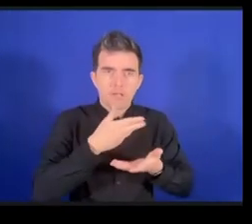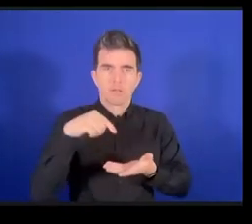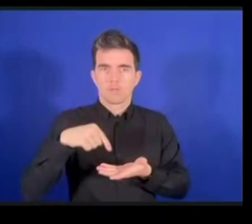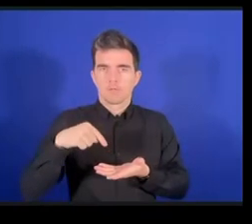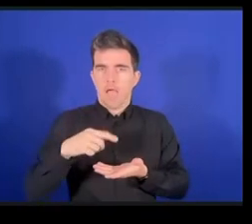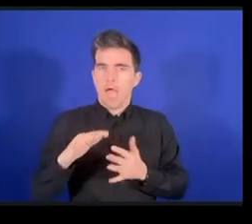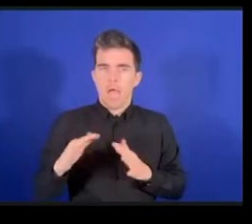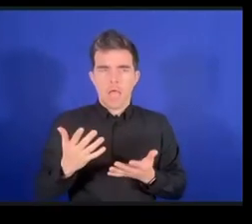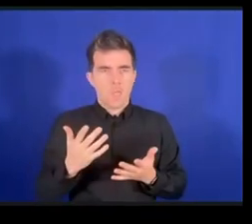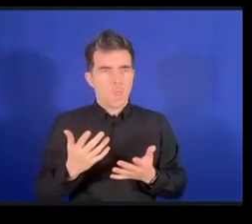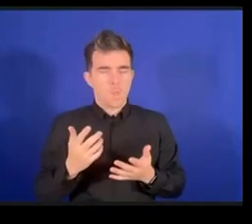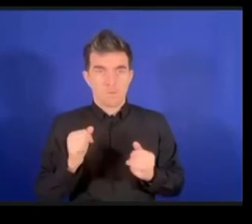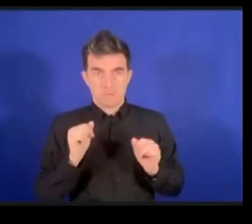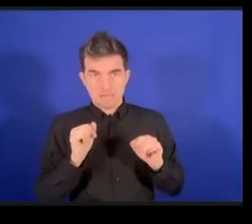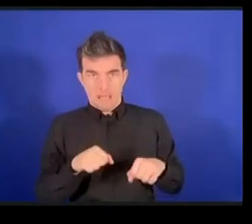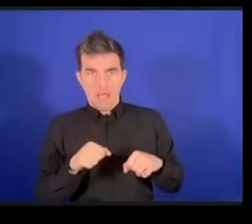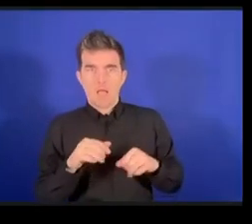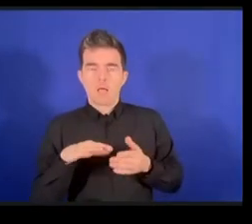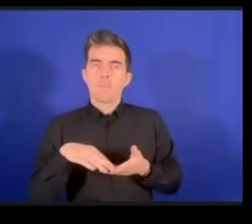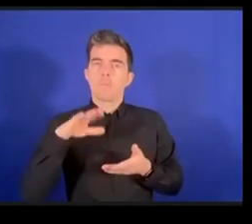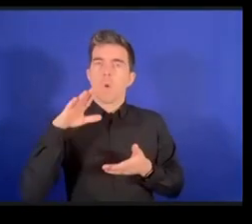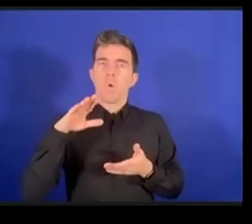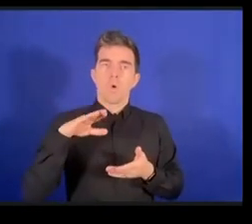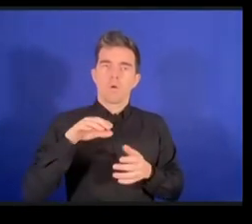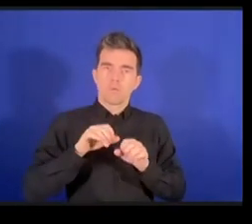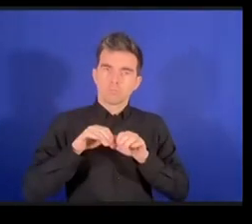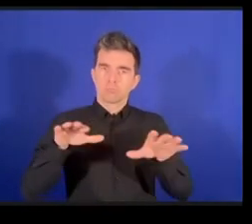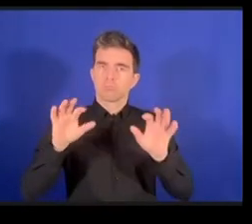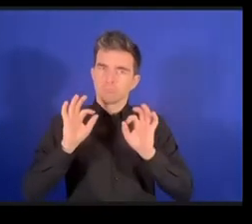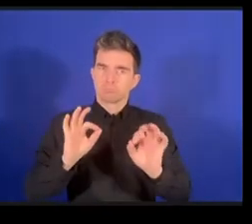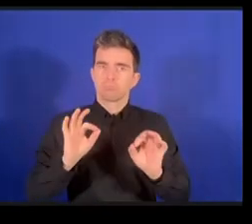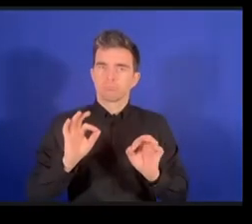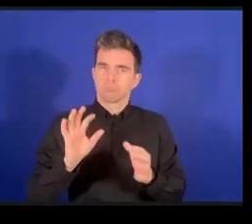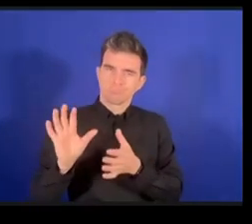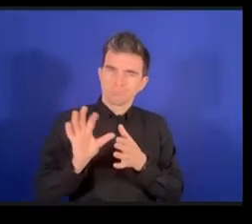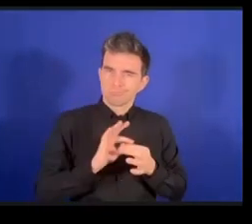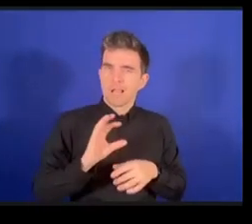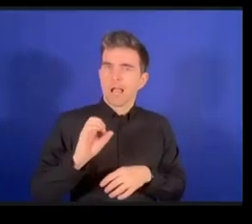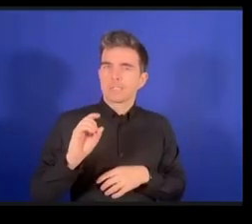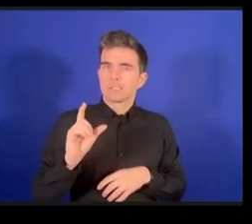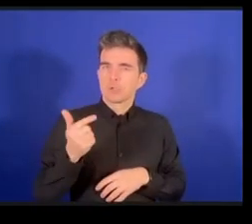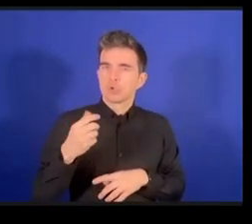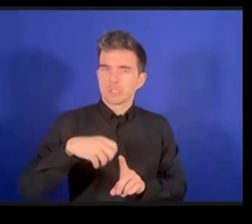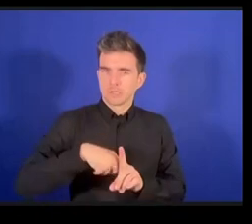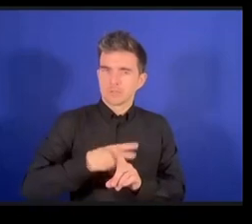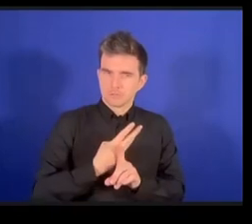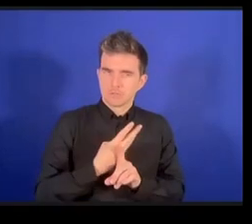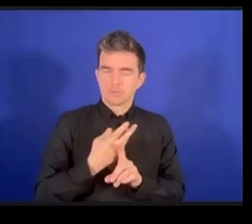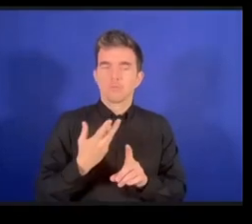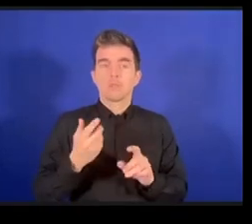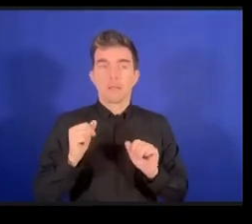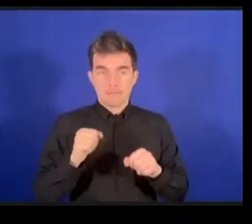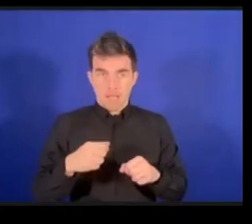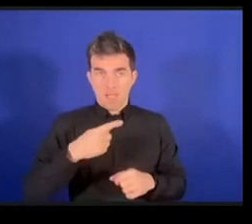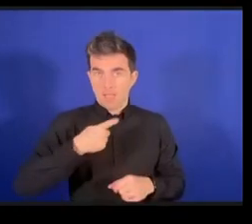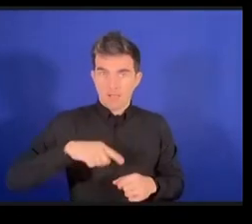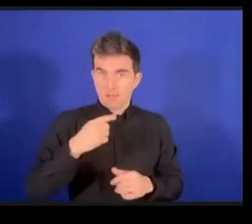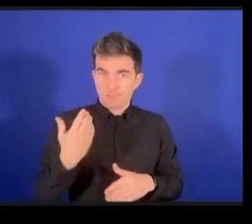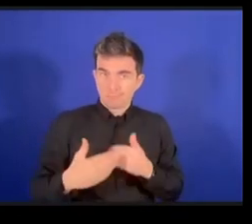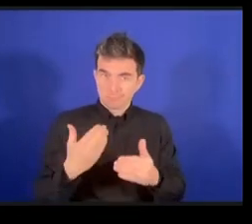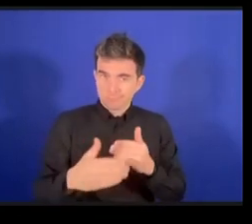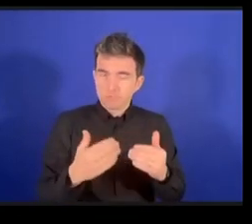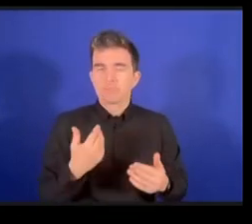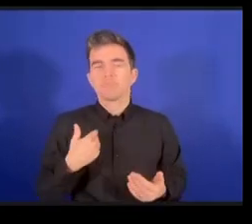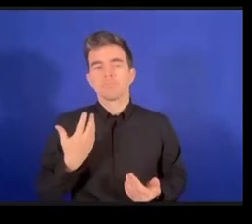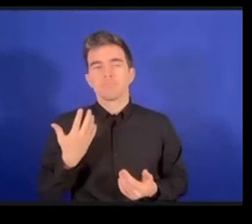that together we have Alexandra who would like to intervene